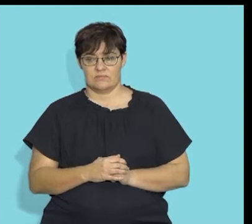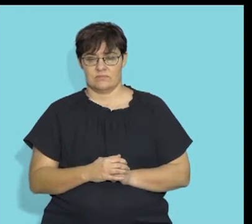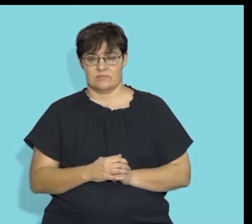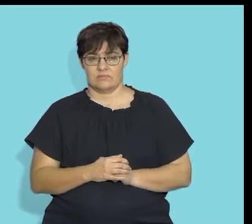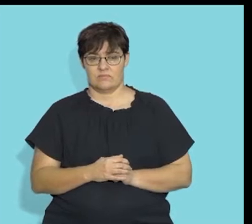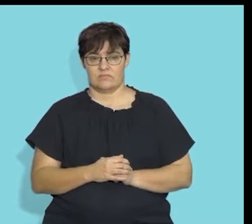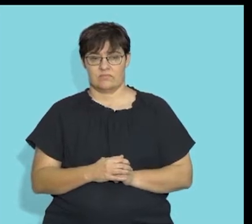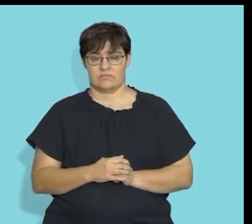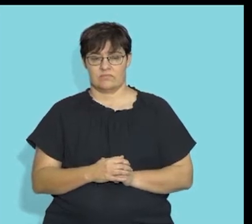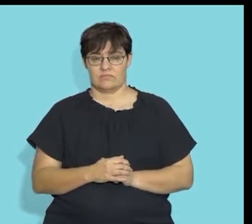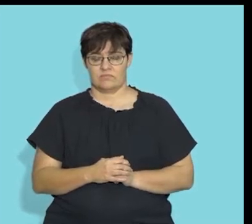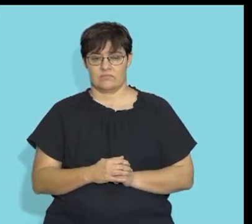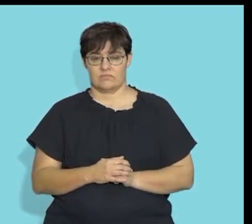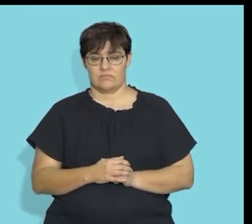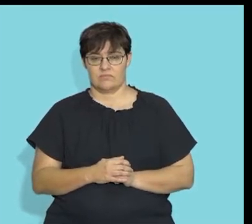Cool.